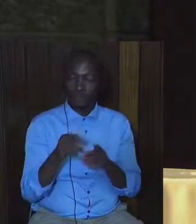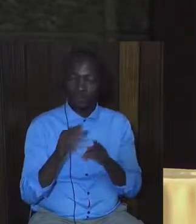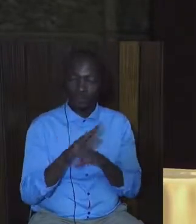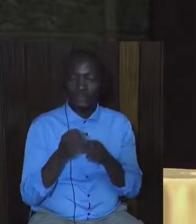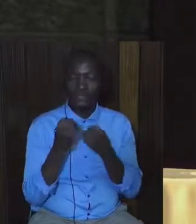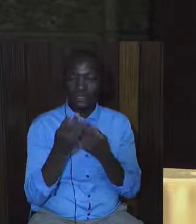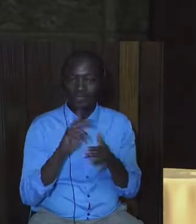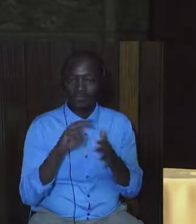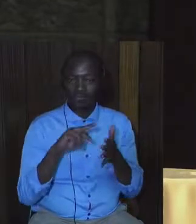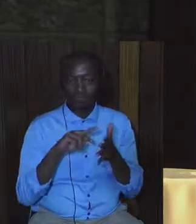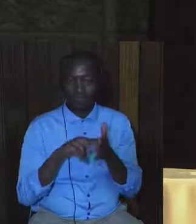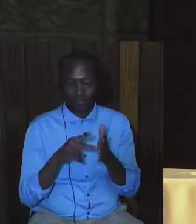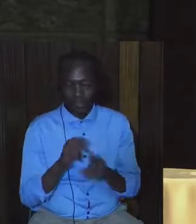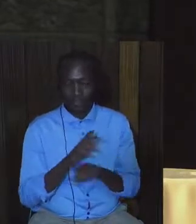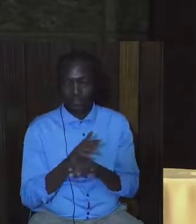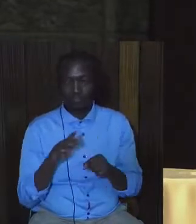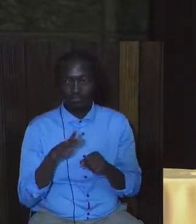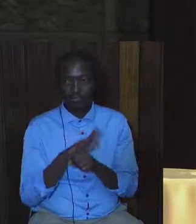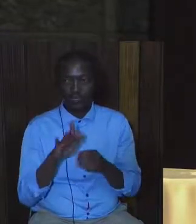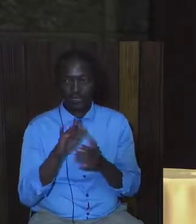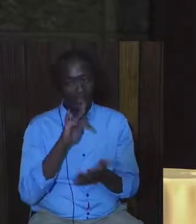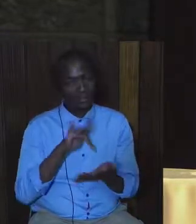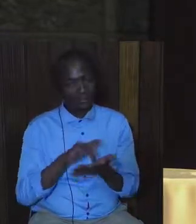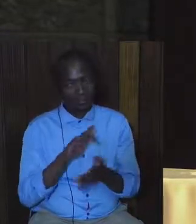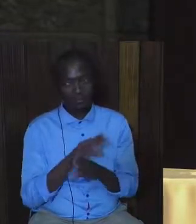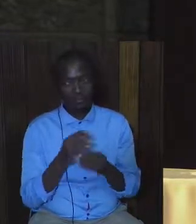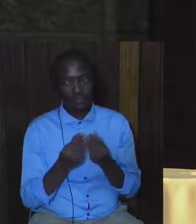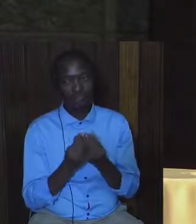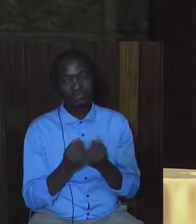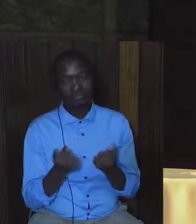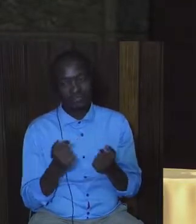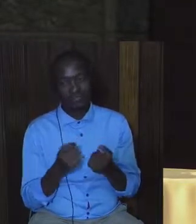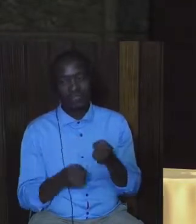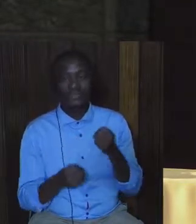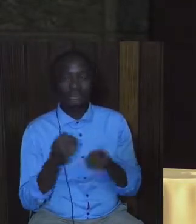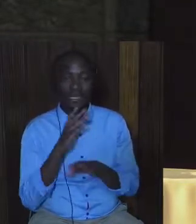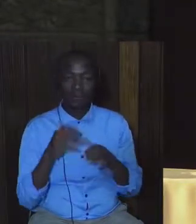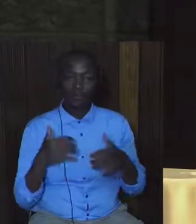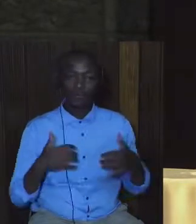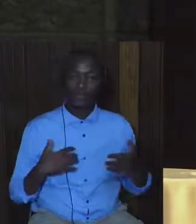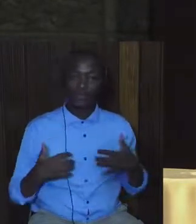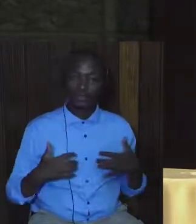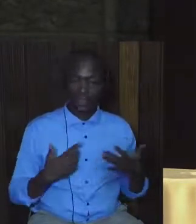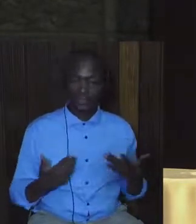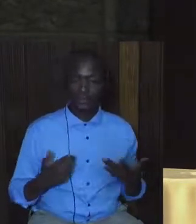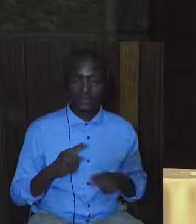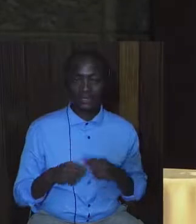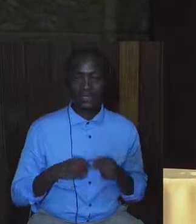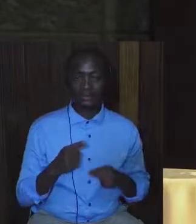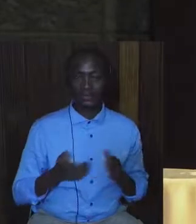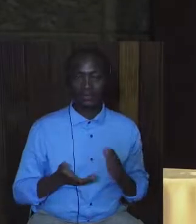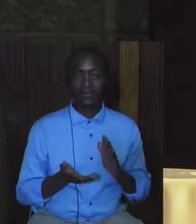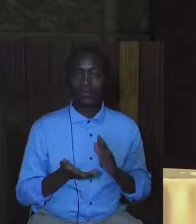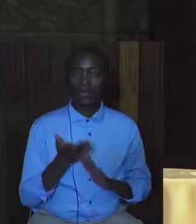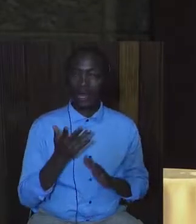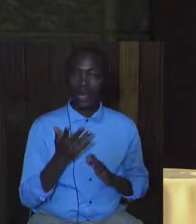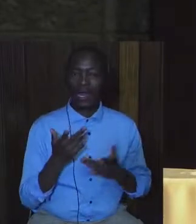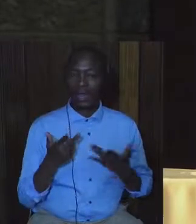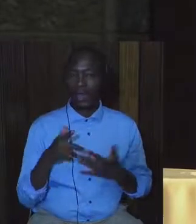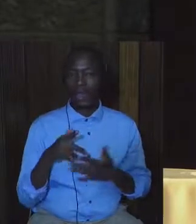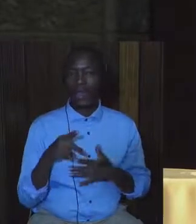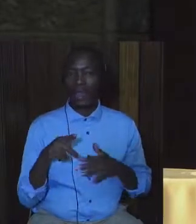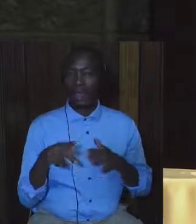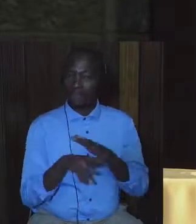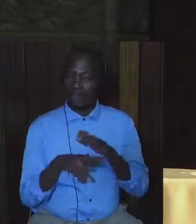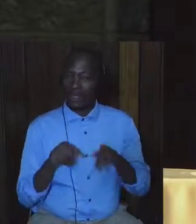would, to a certain extent, address some of the concerns that have been raised around the high vacancy rate. And if I